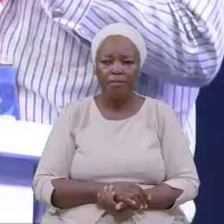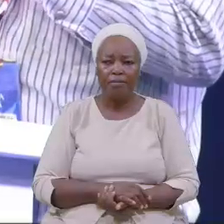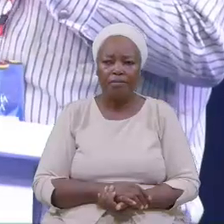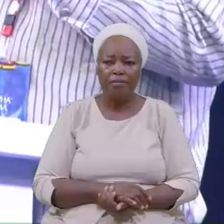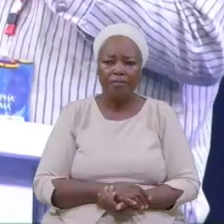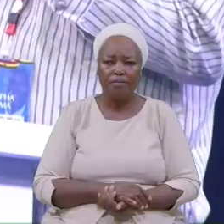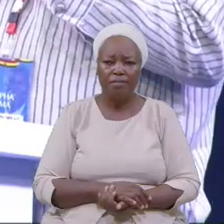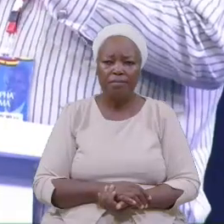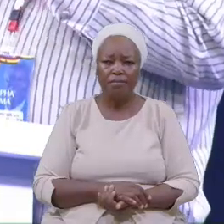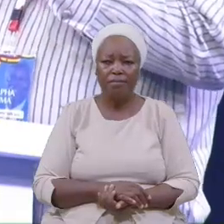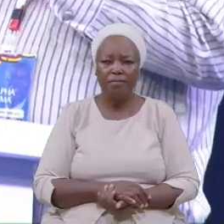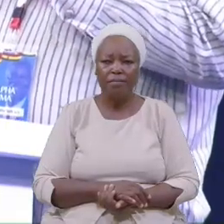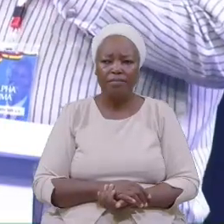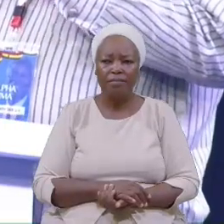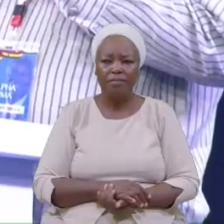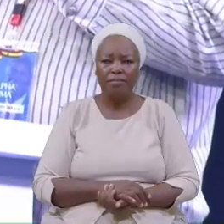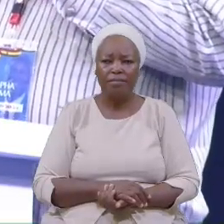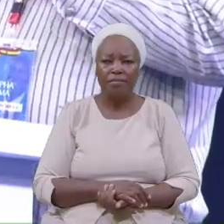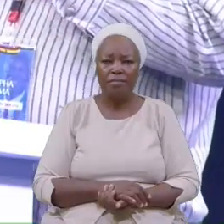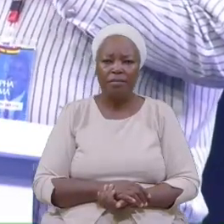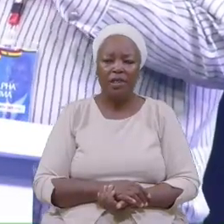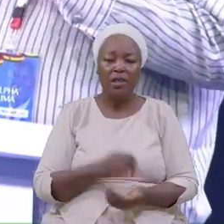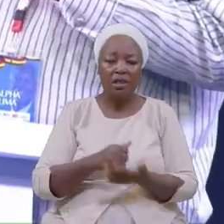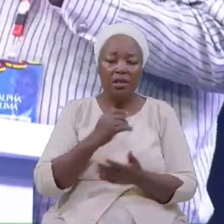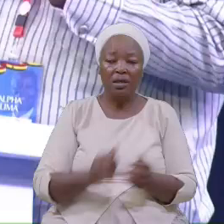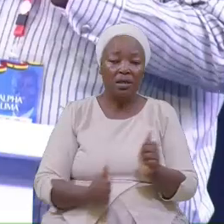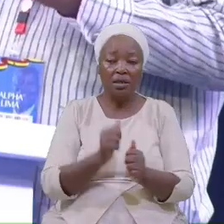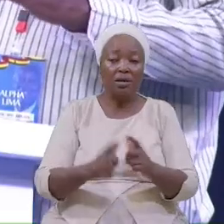The greatest of all decisions.